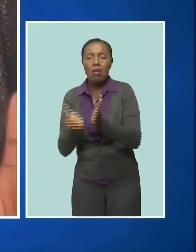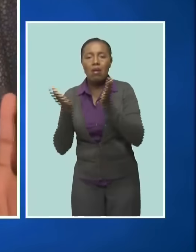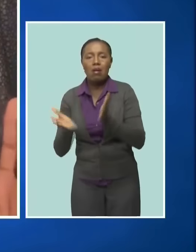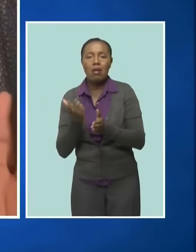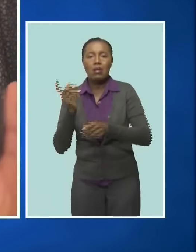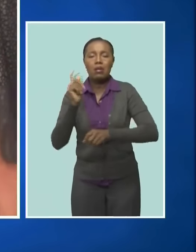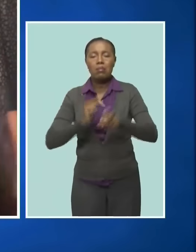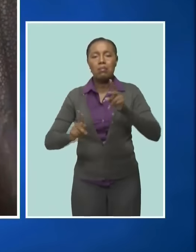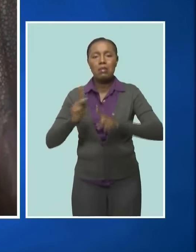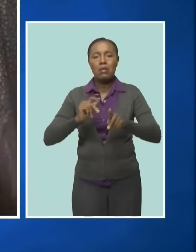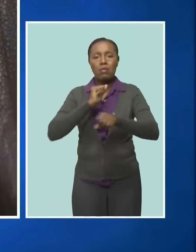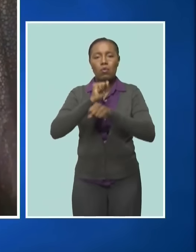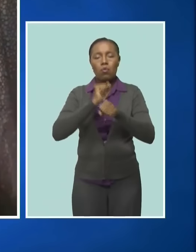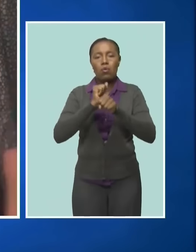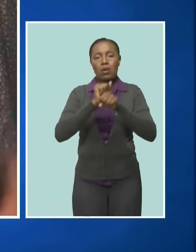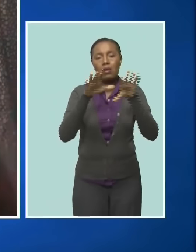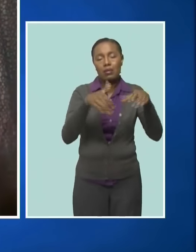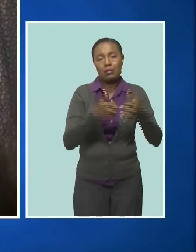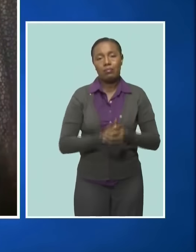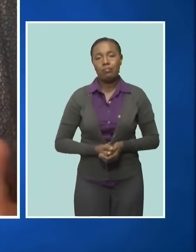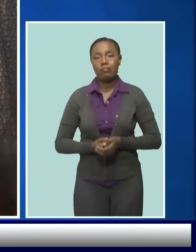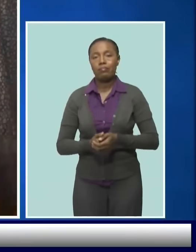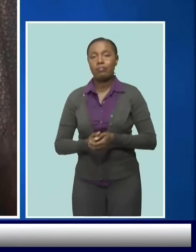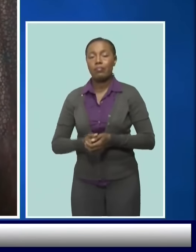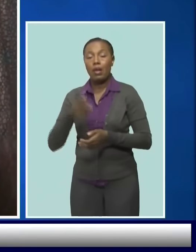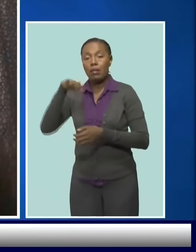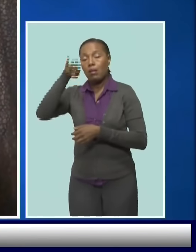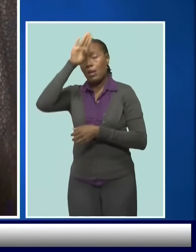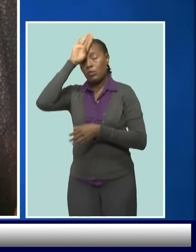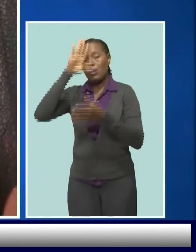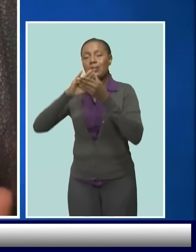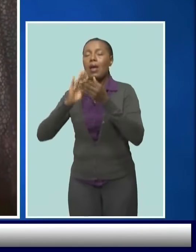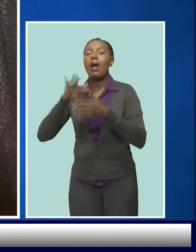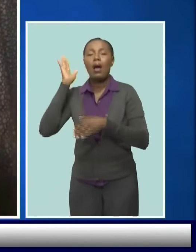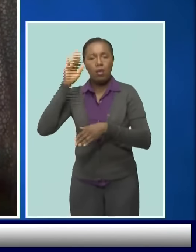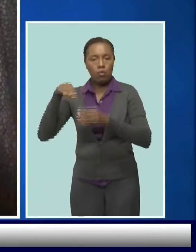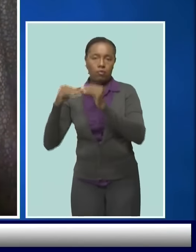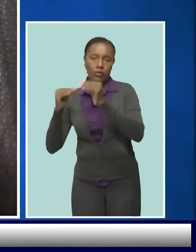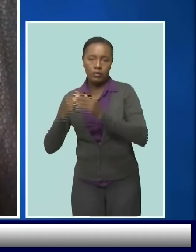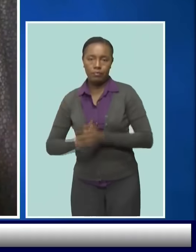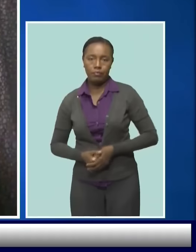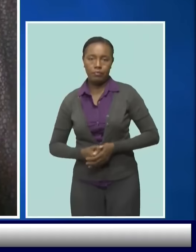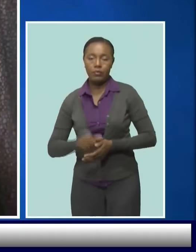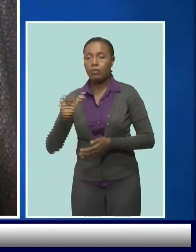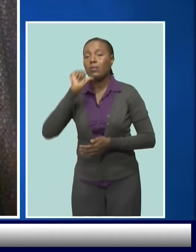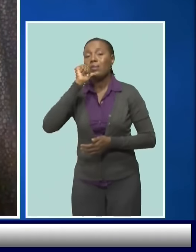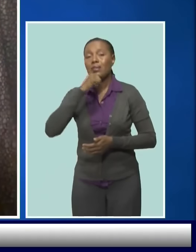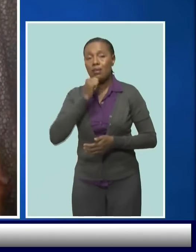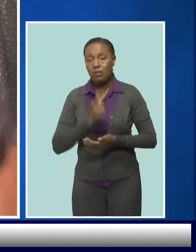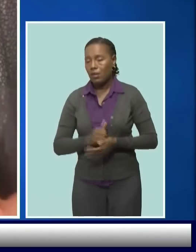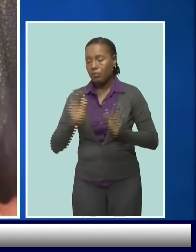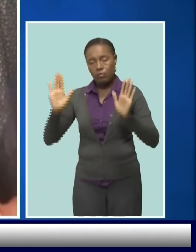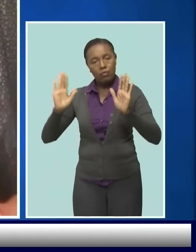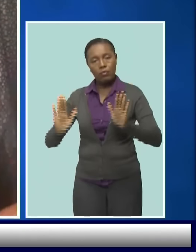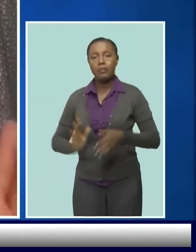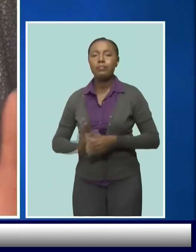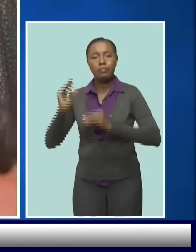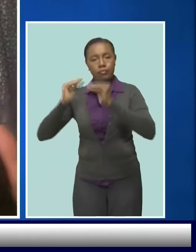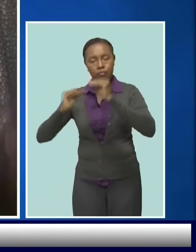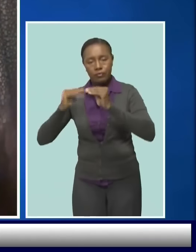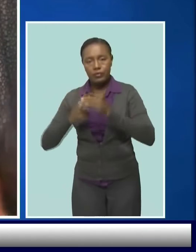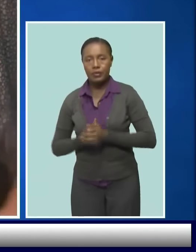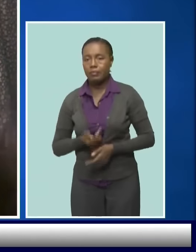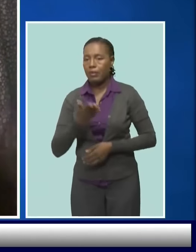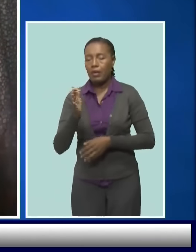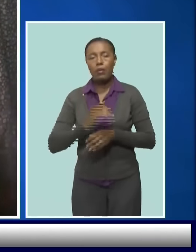Donald Trump's message is, hey, I'm going to fix it. You're suffering economically. It's them immigrants. I'm going to go after them. I'm going